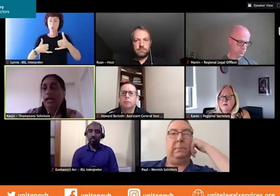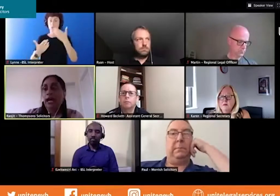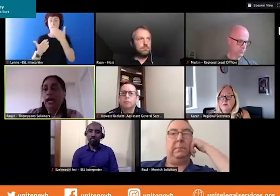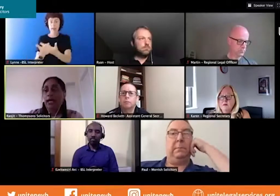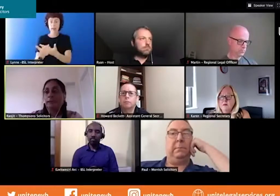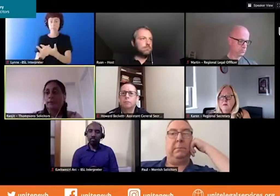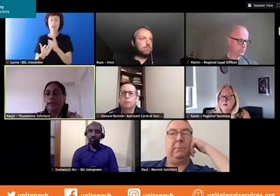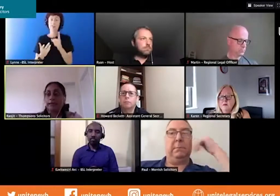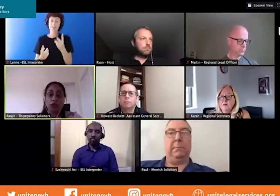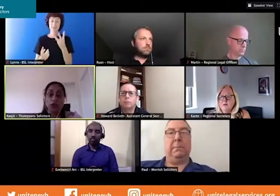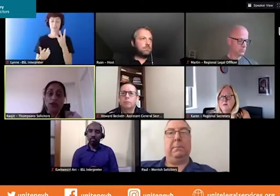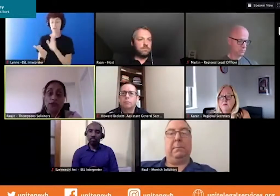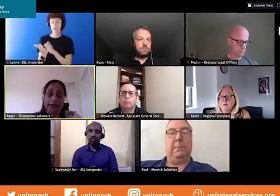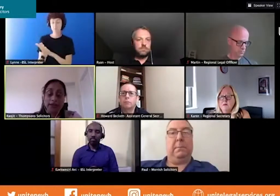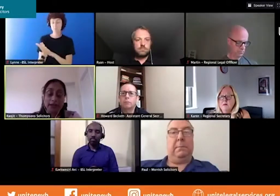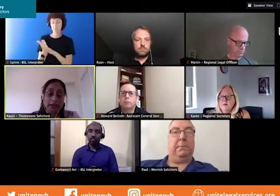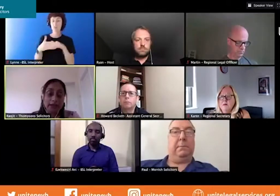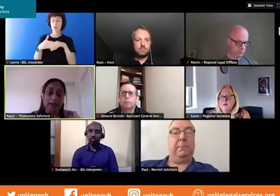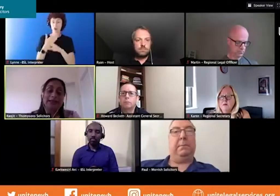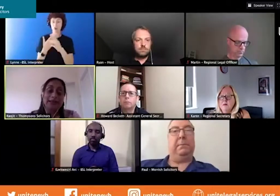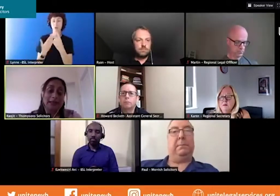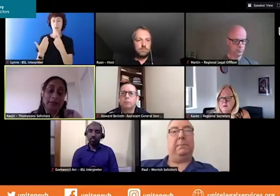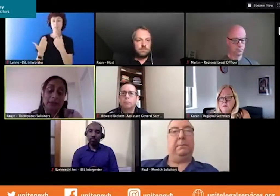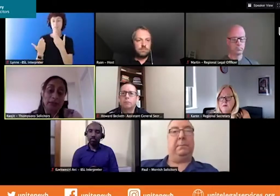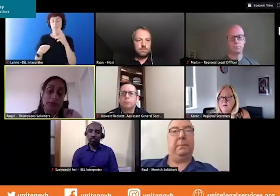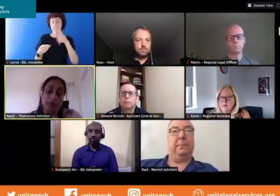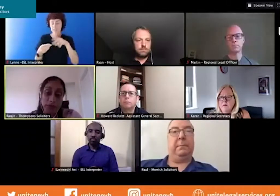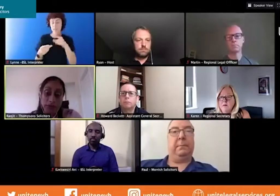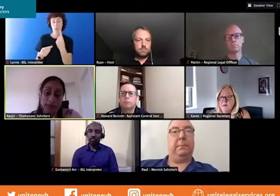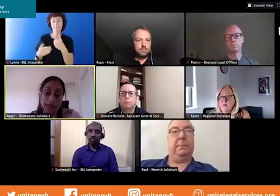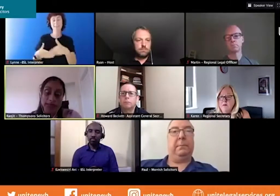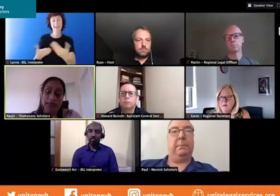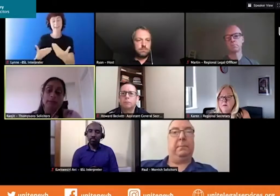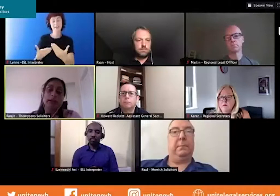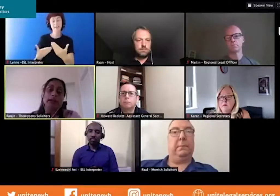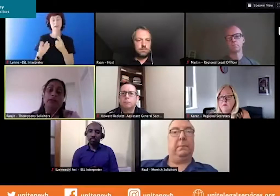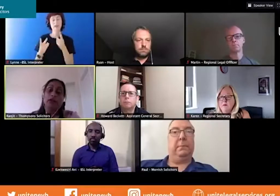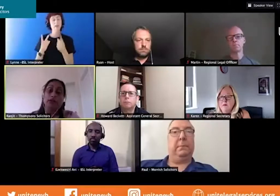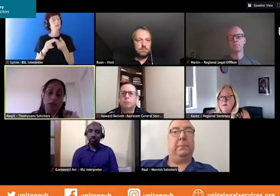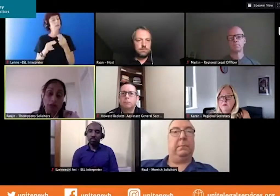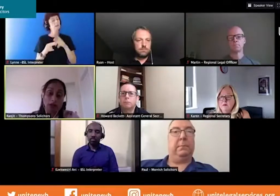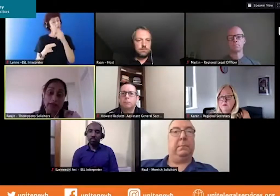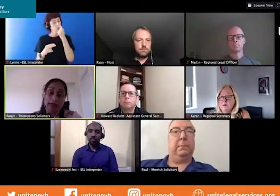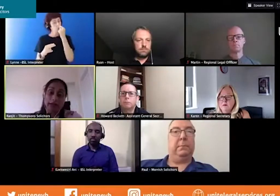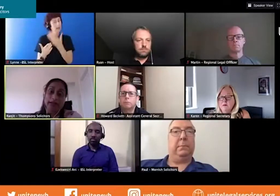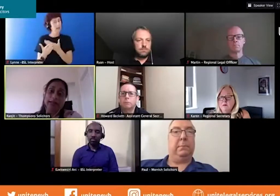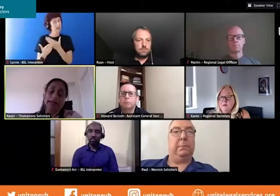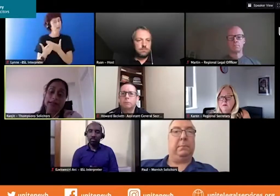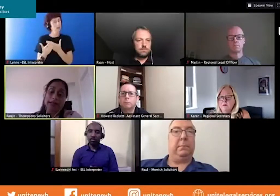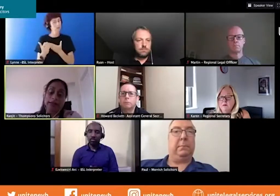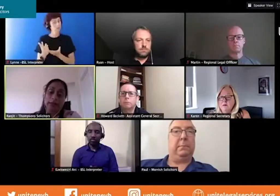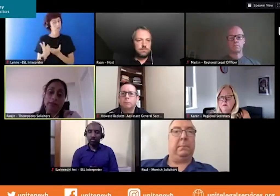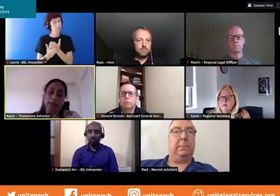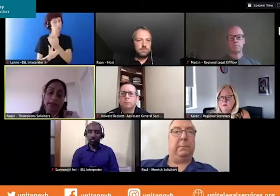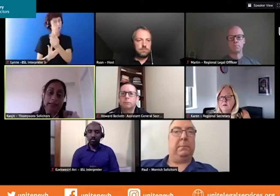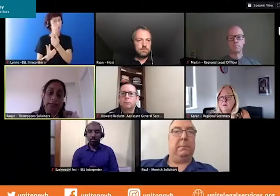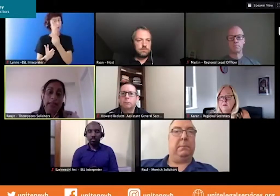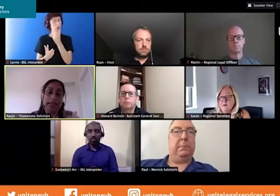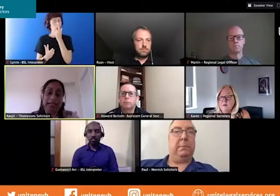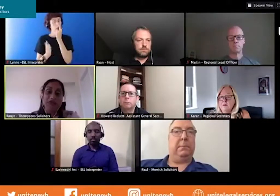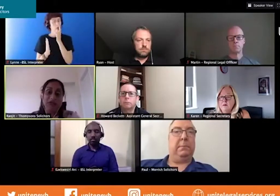period. If the union are recognised, that's a claim that would bring in the union's name. If the union aren't recognised, that's a claim that would bring